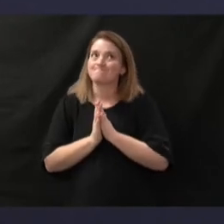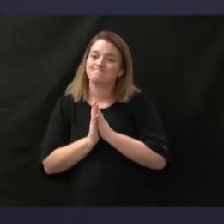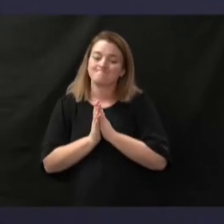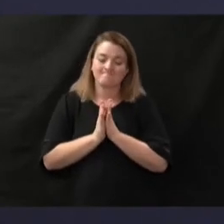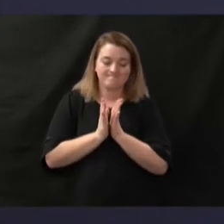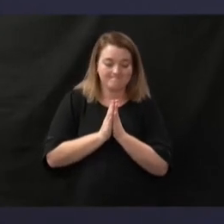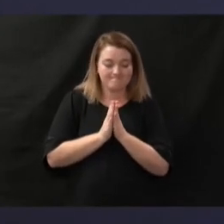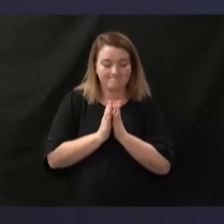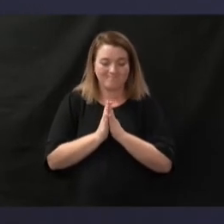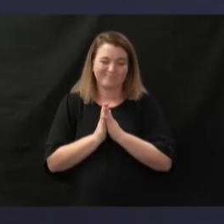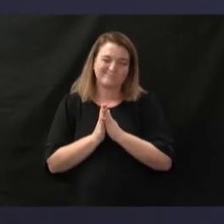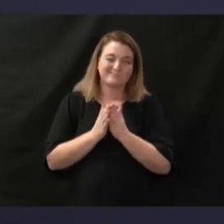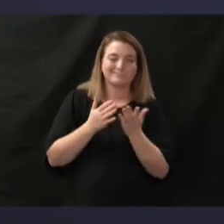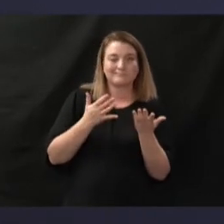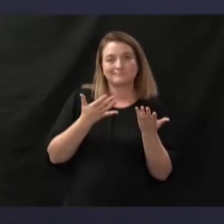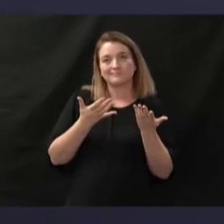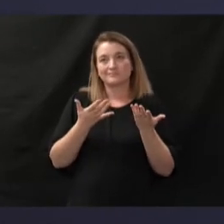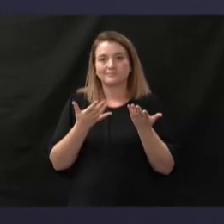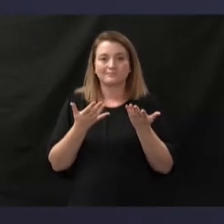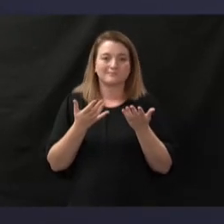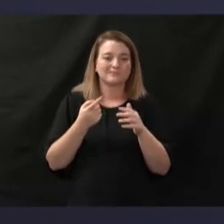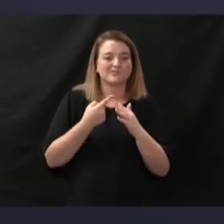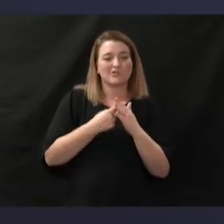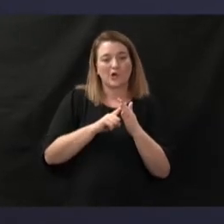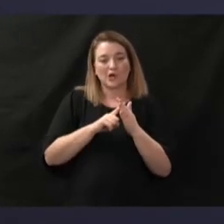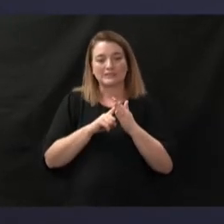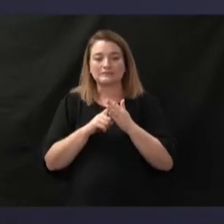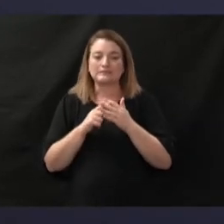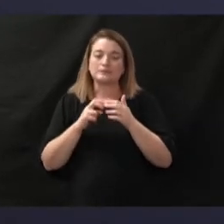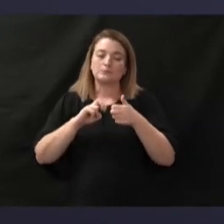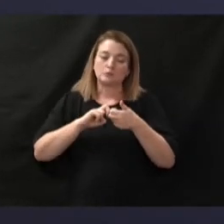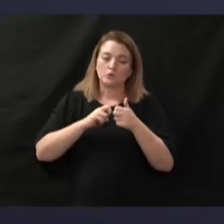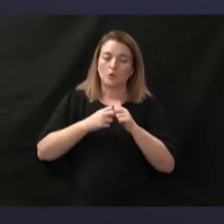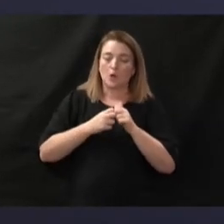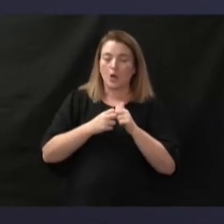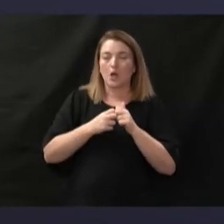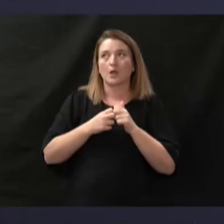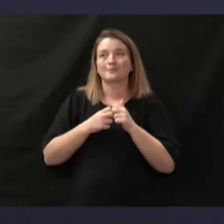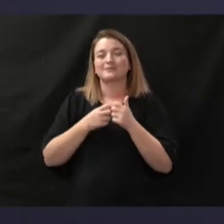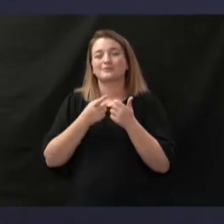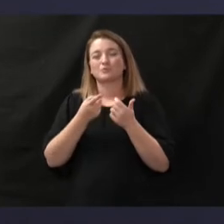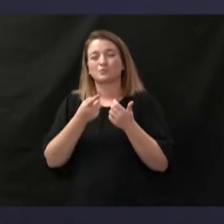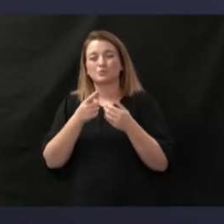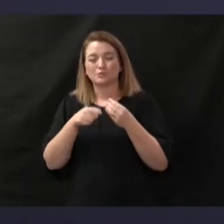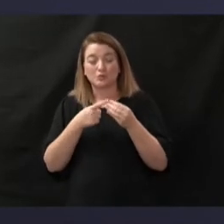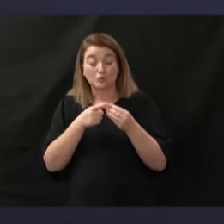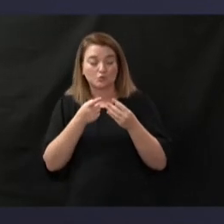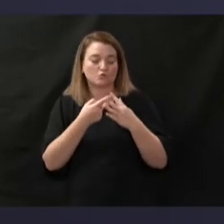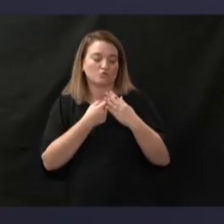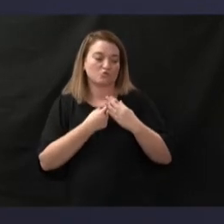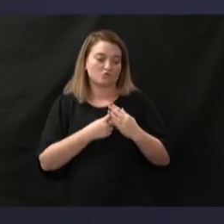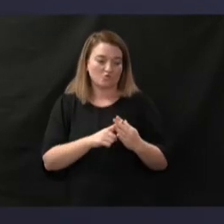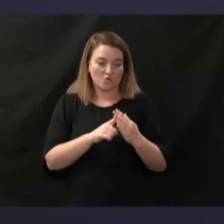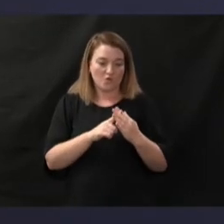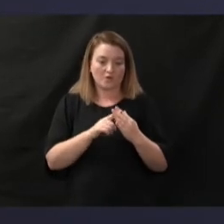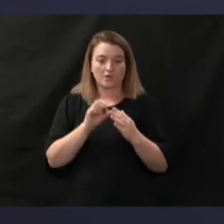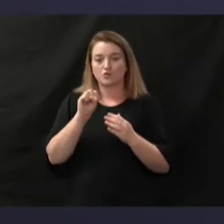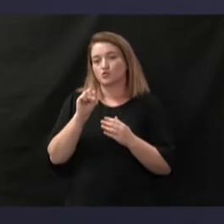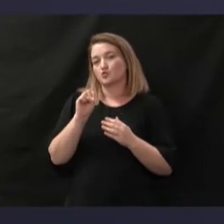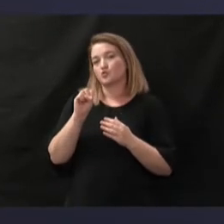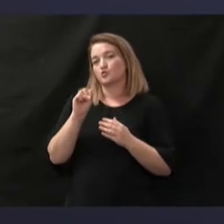Now, you kind of get into some difficulty when you get into words that have a schwa